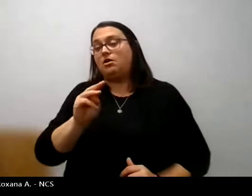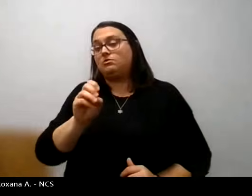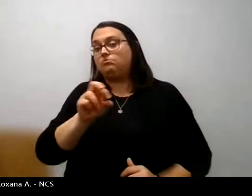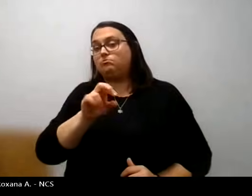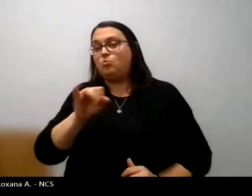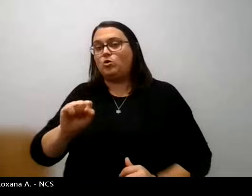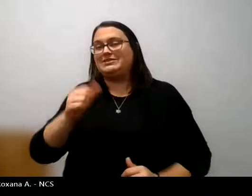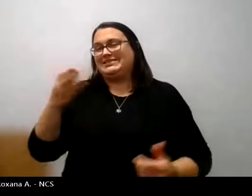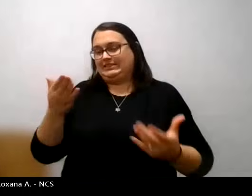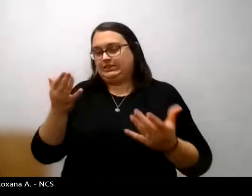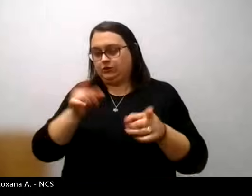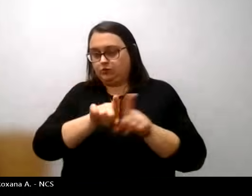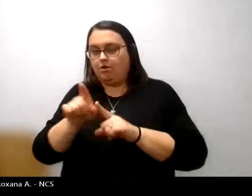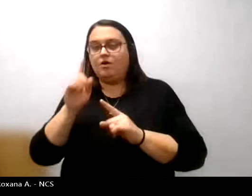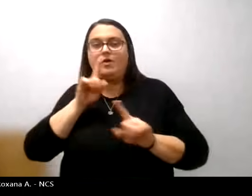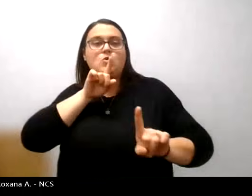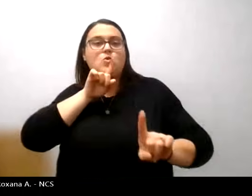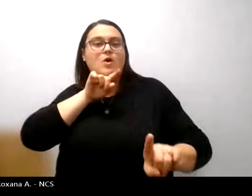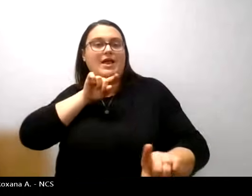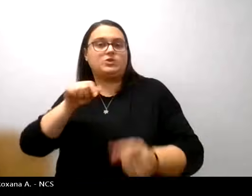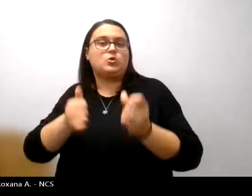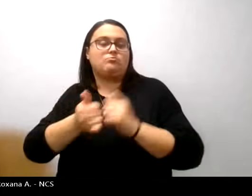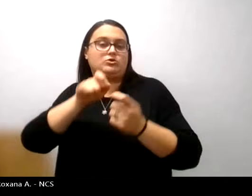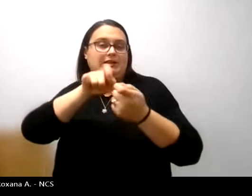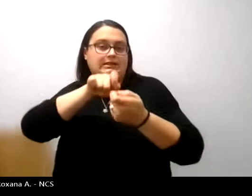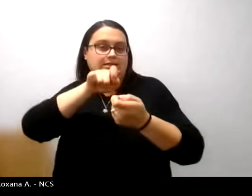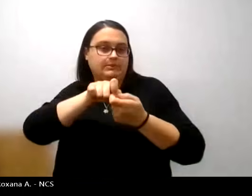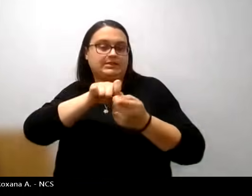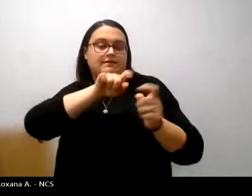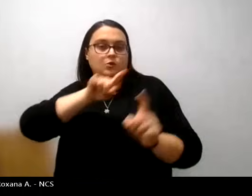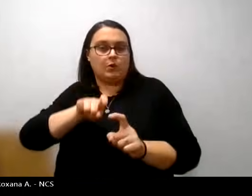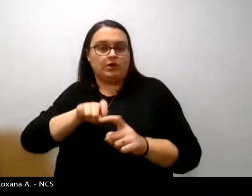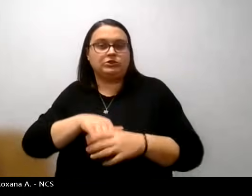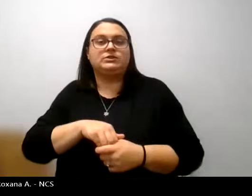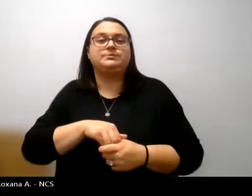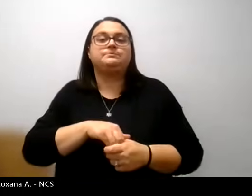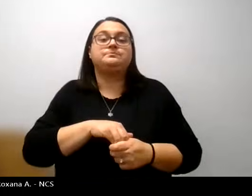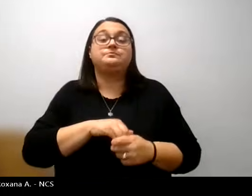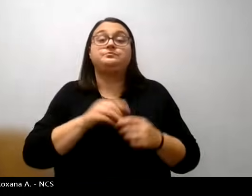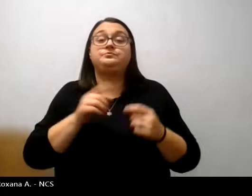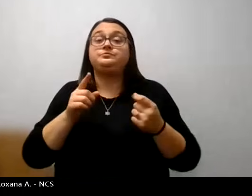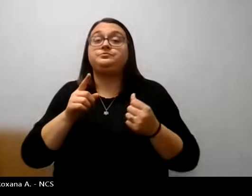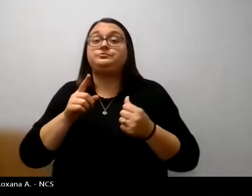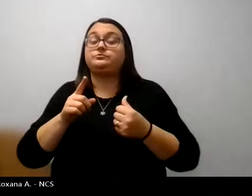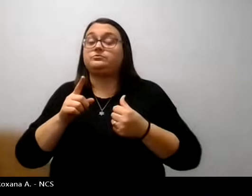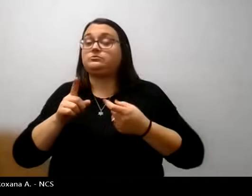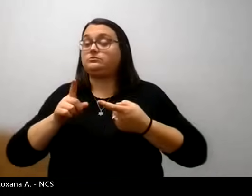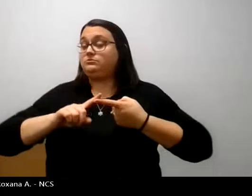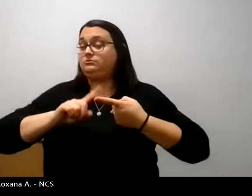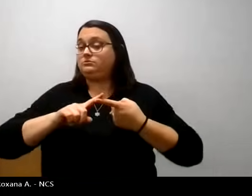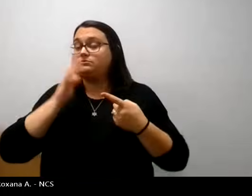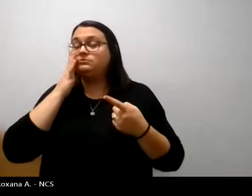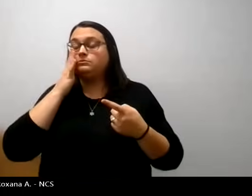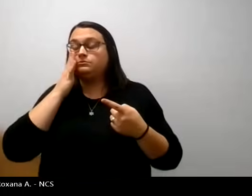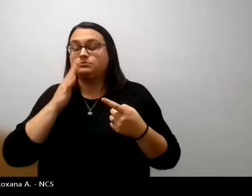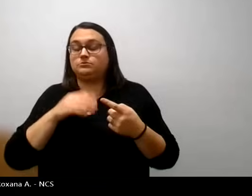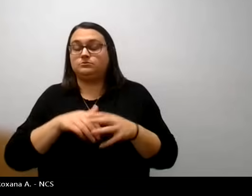and we'll be answering most of the detailed questions here. The first question here